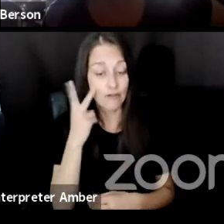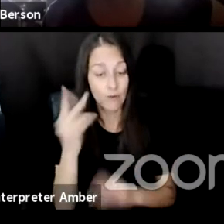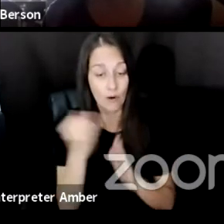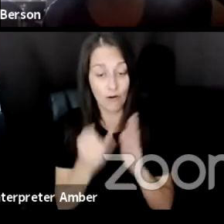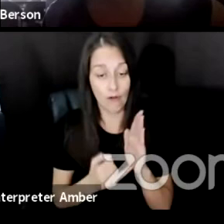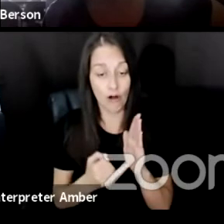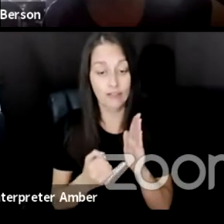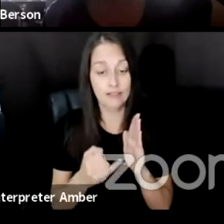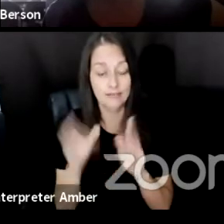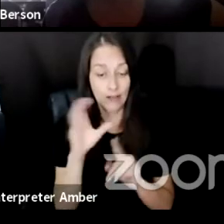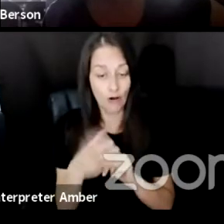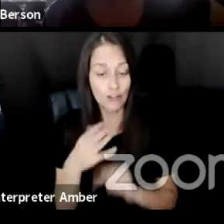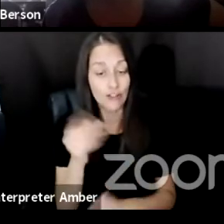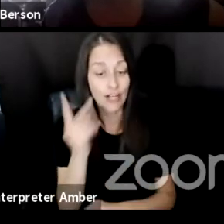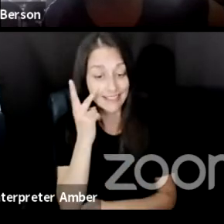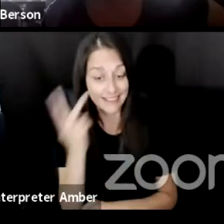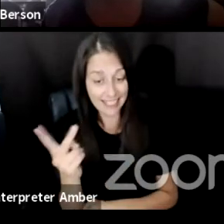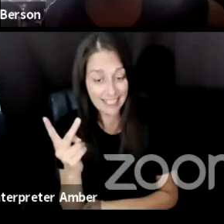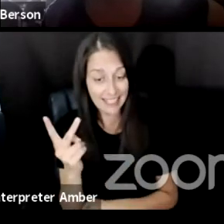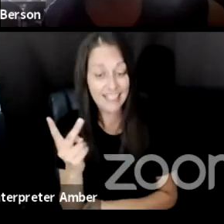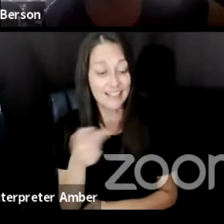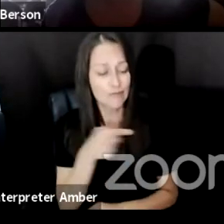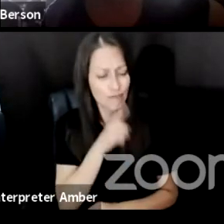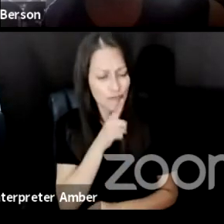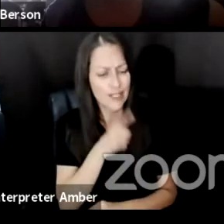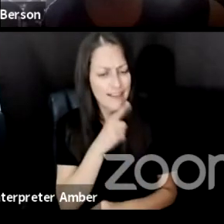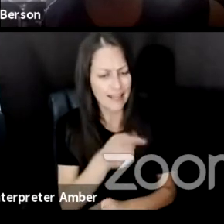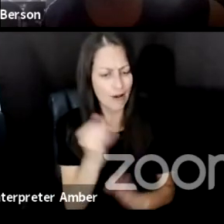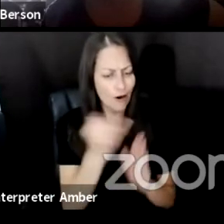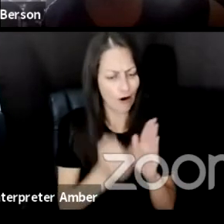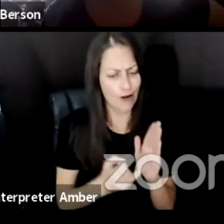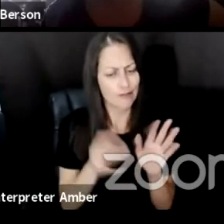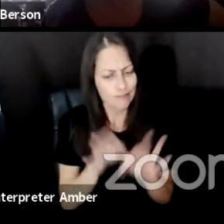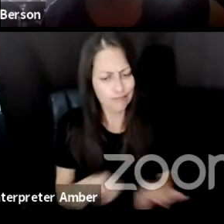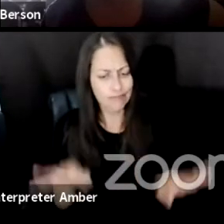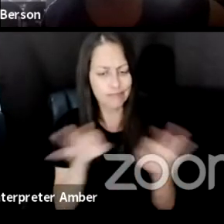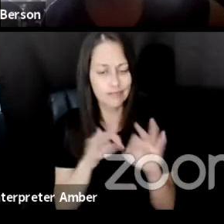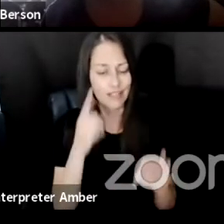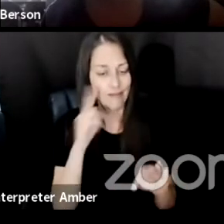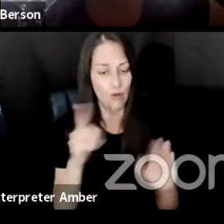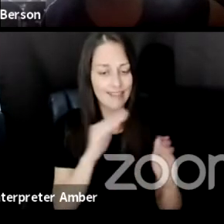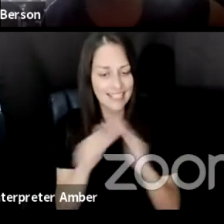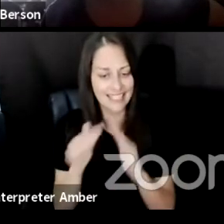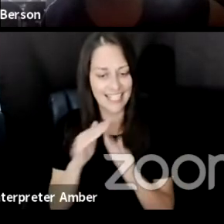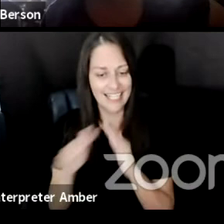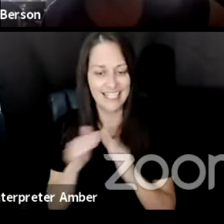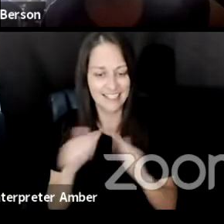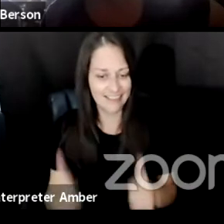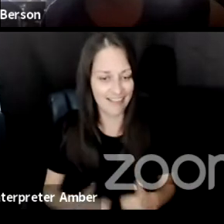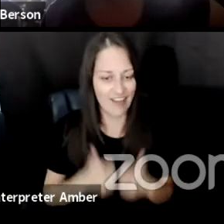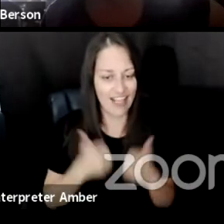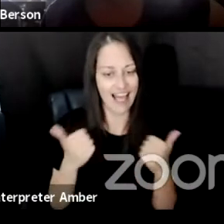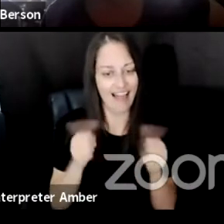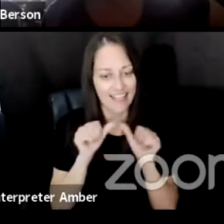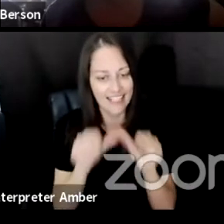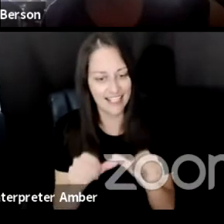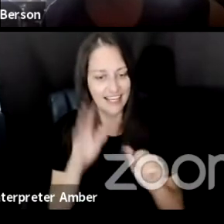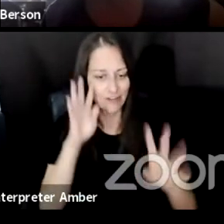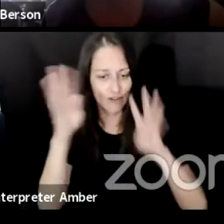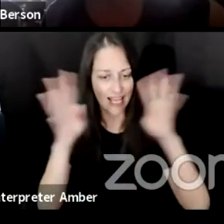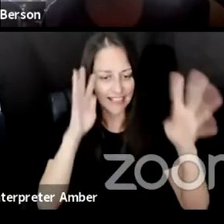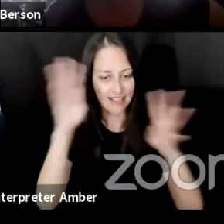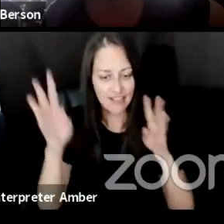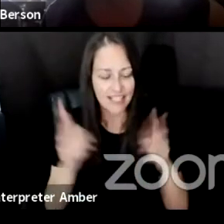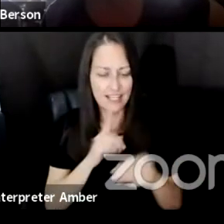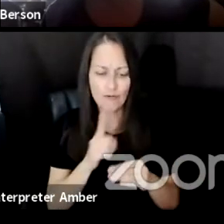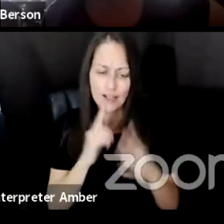is to the city's creative vitality and to its identity as a place, then what do you do?